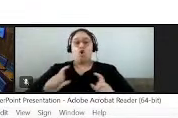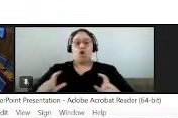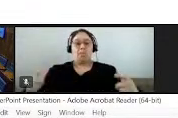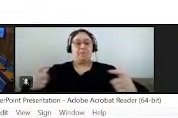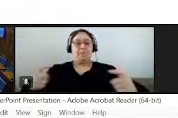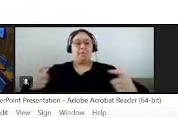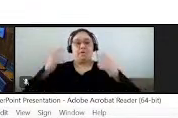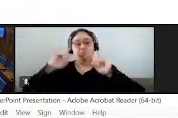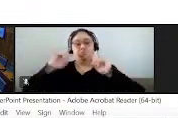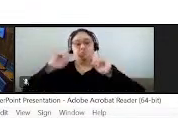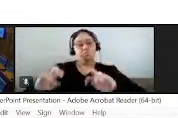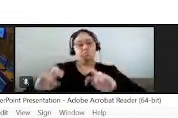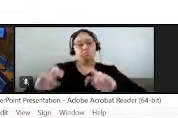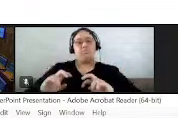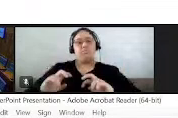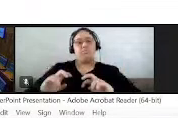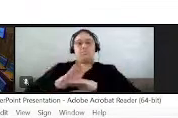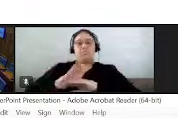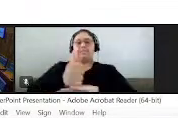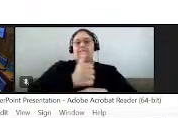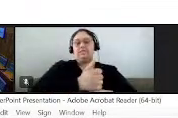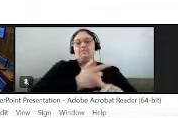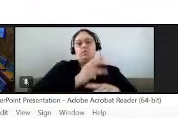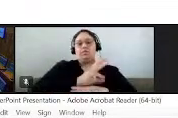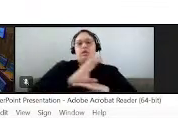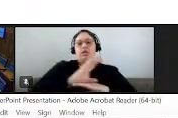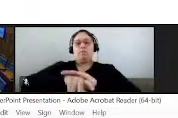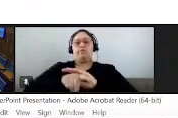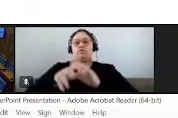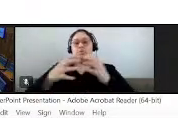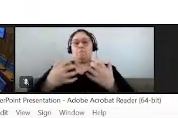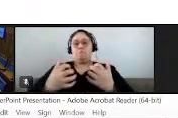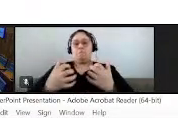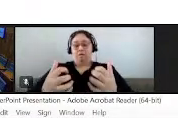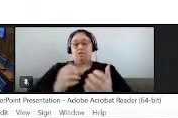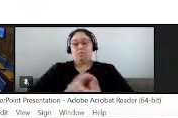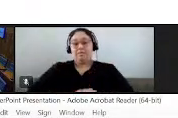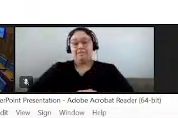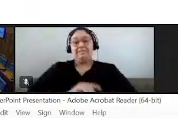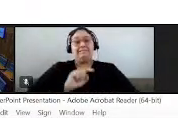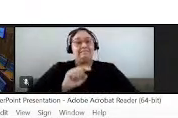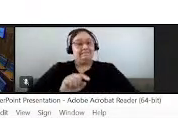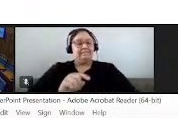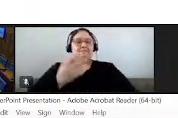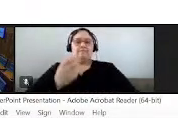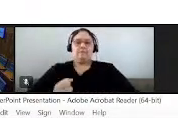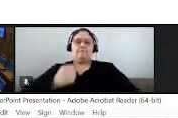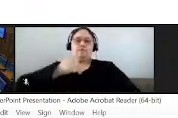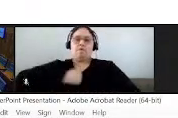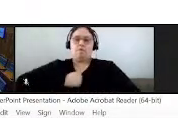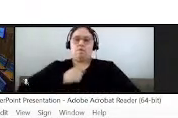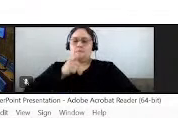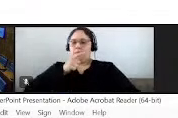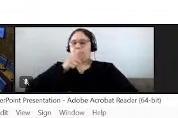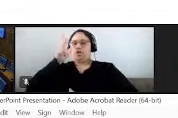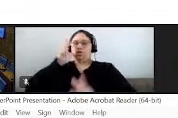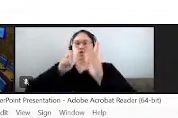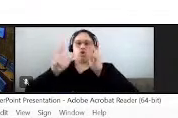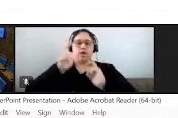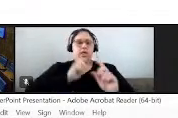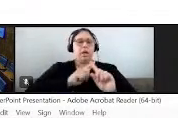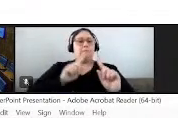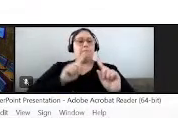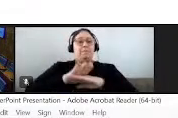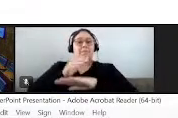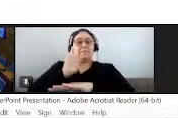looking at the seats for the Western Cape Provincial Parliament had its own public hearings, but